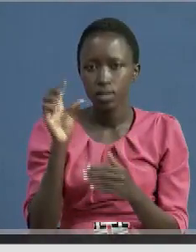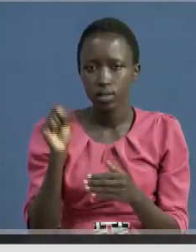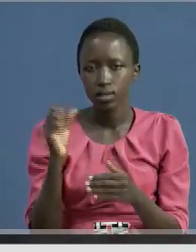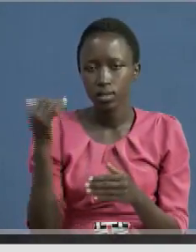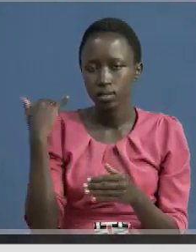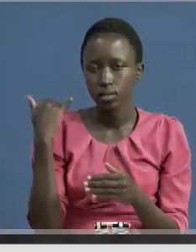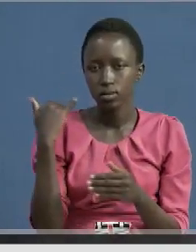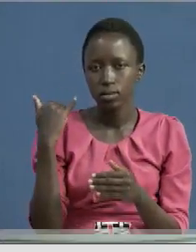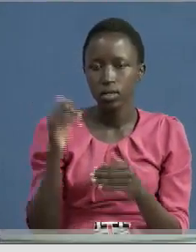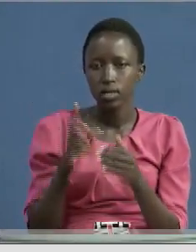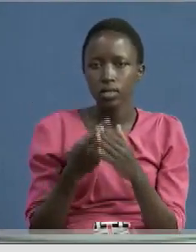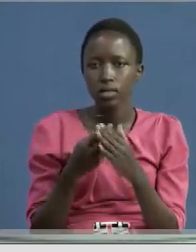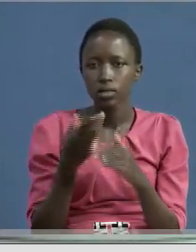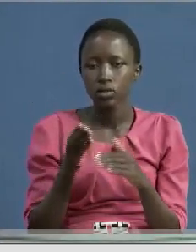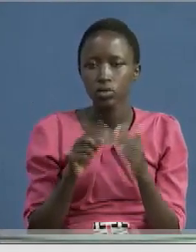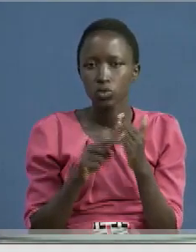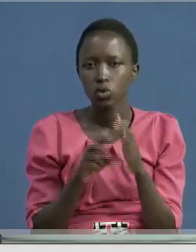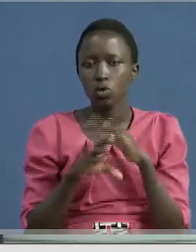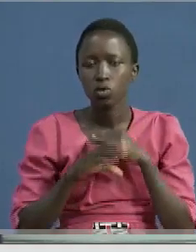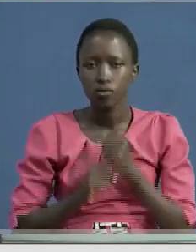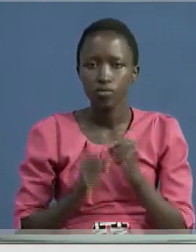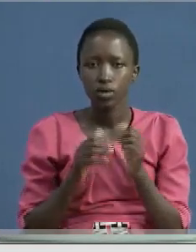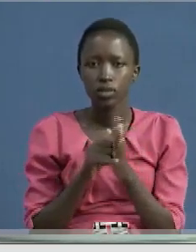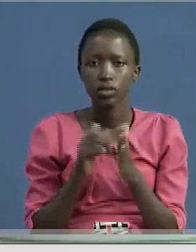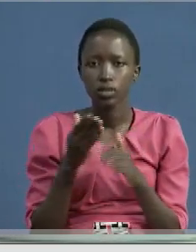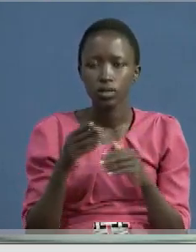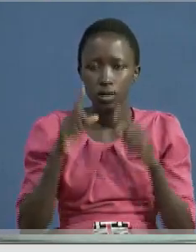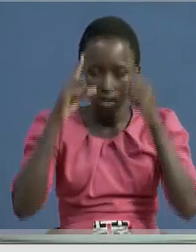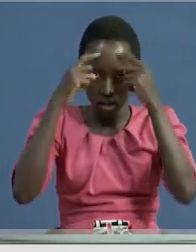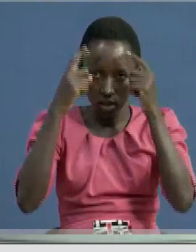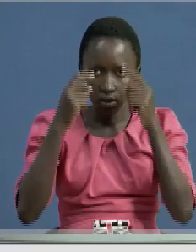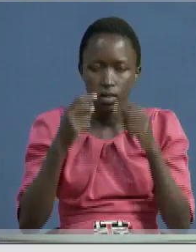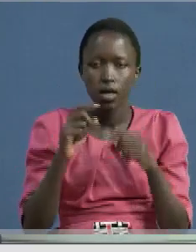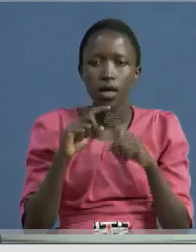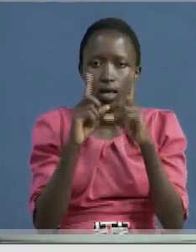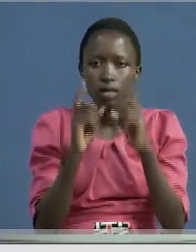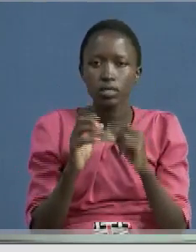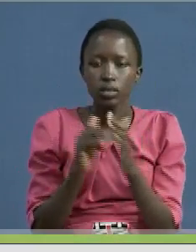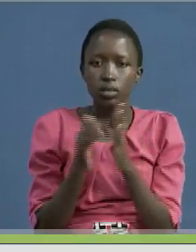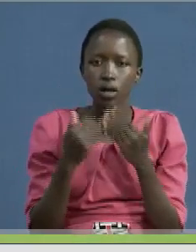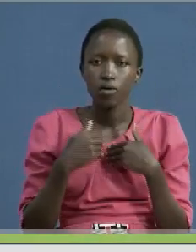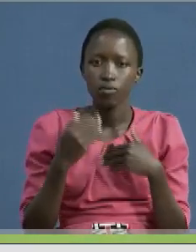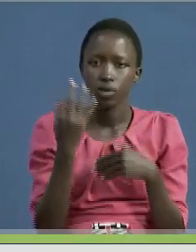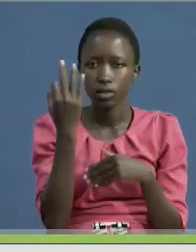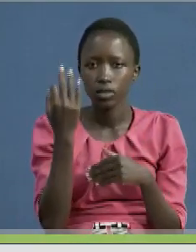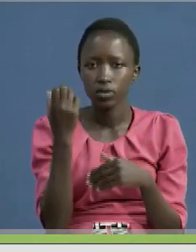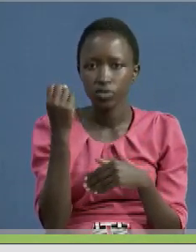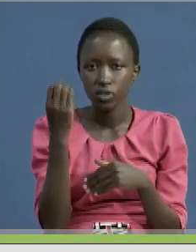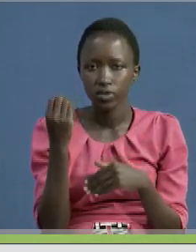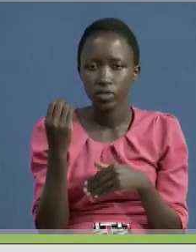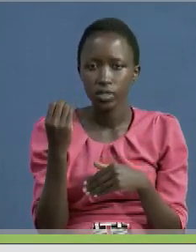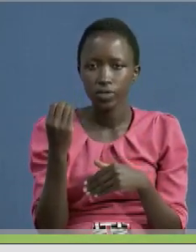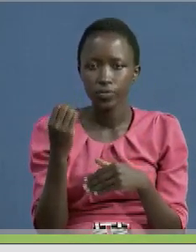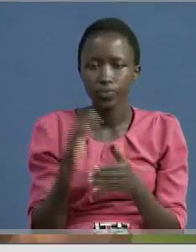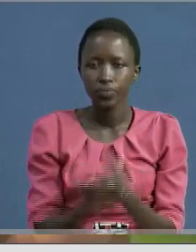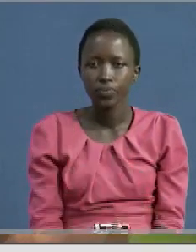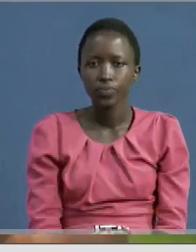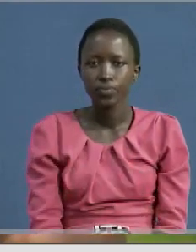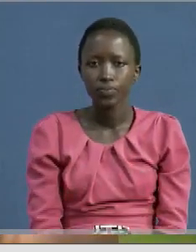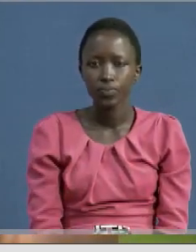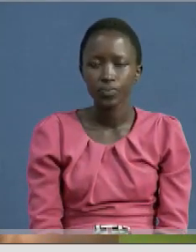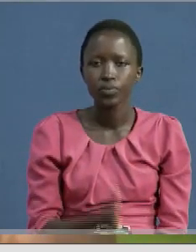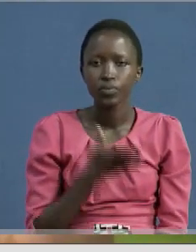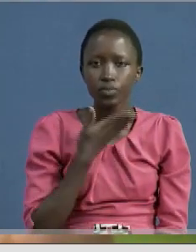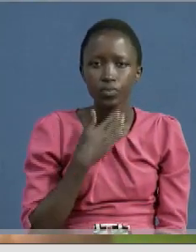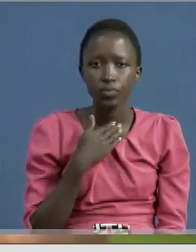yesterday. The minor showed confidence that she would excel in her exam to score over 350 marks.